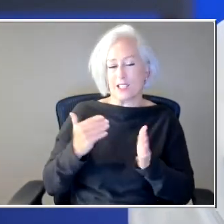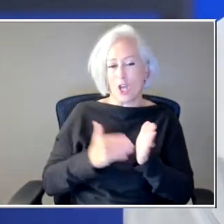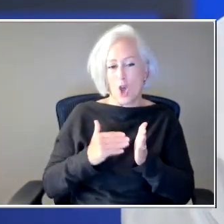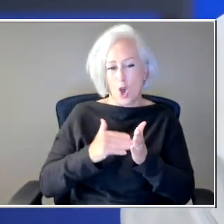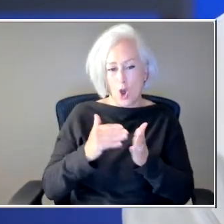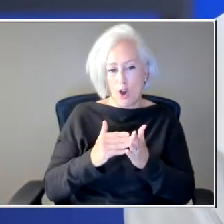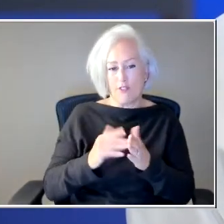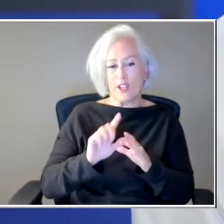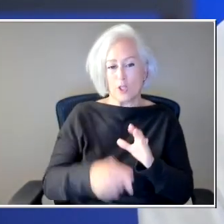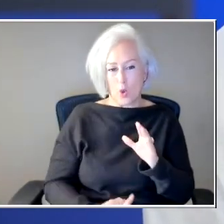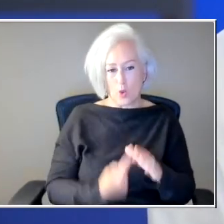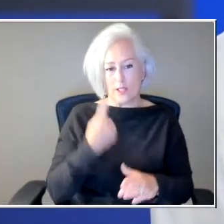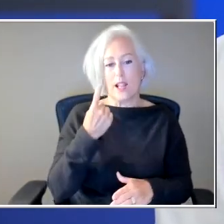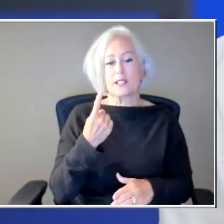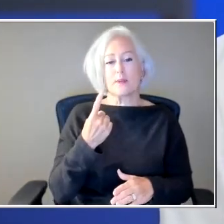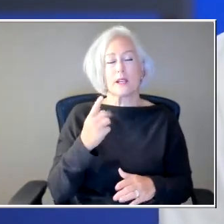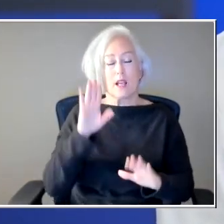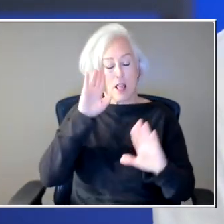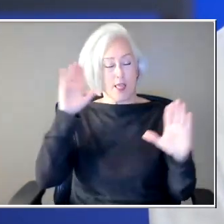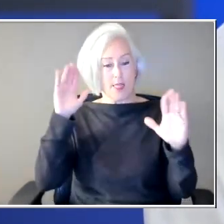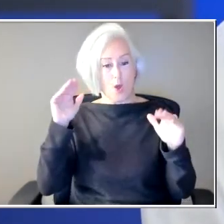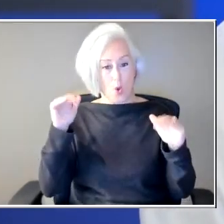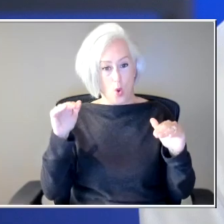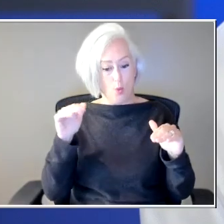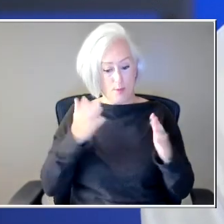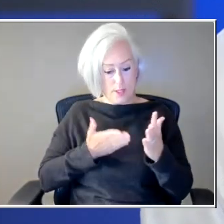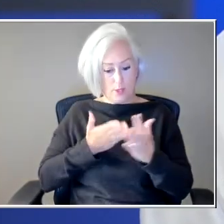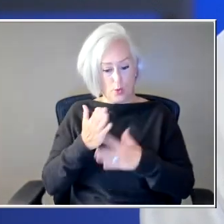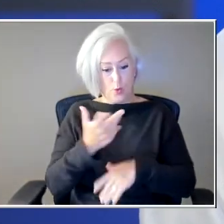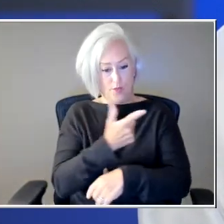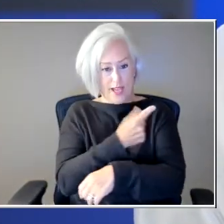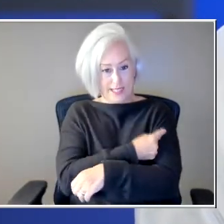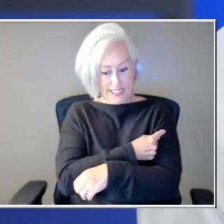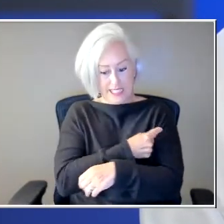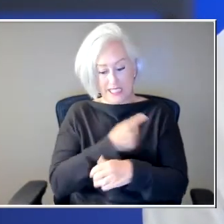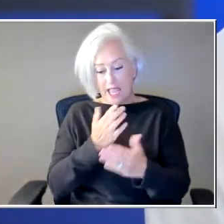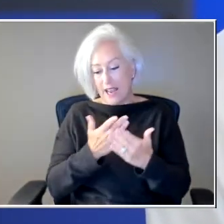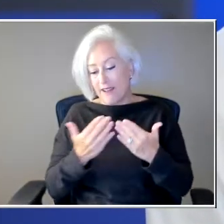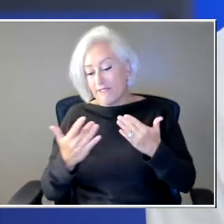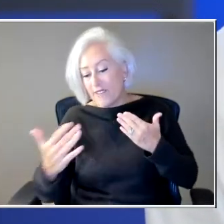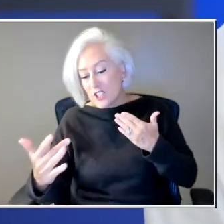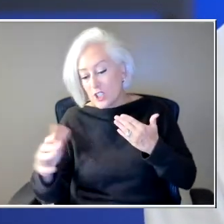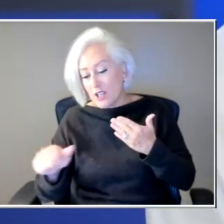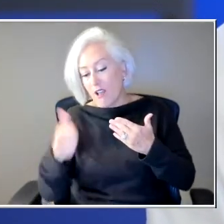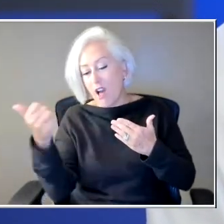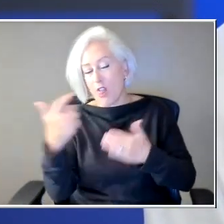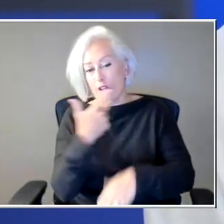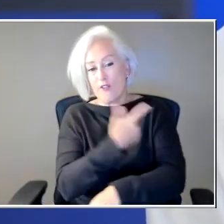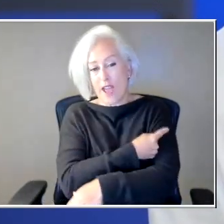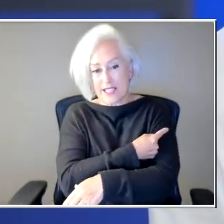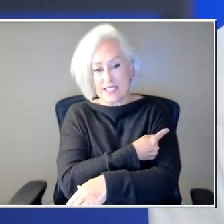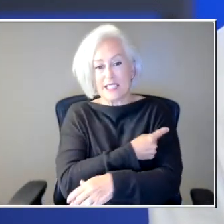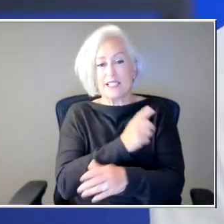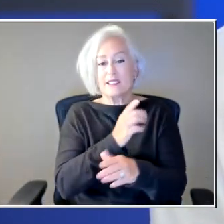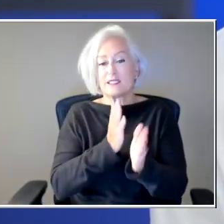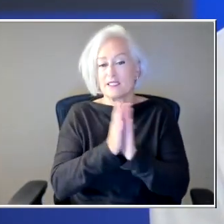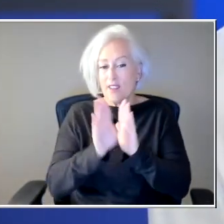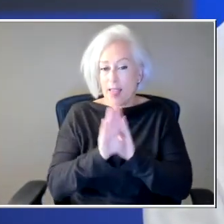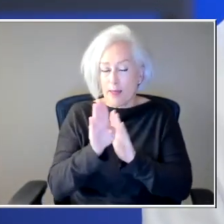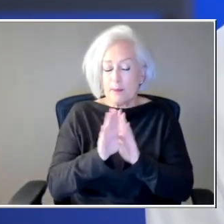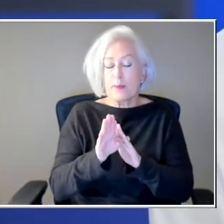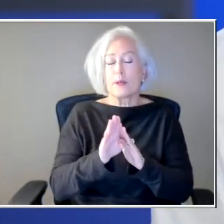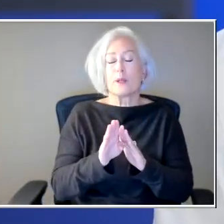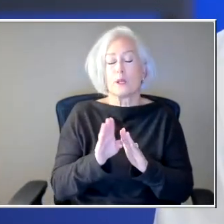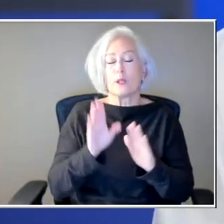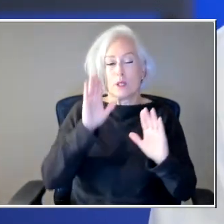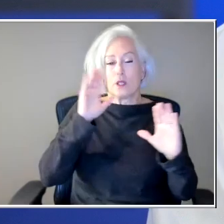hoping that by testing this vaccine, and there are other vaccines coming down the pipeline in the next few years, we are hoping to